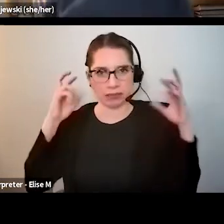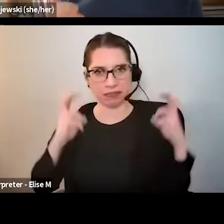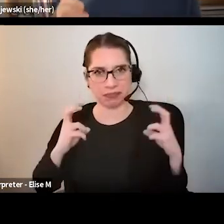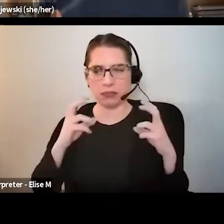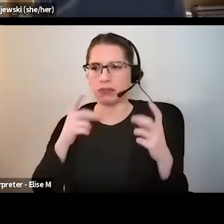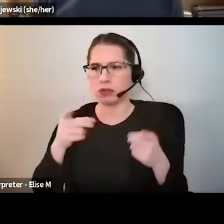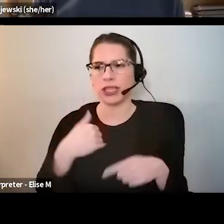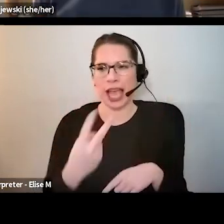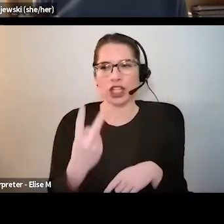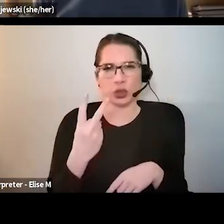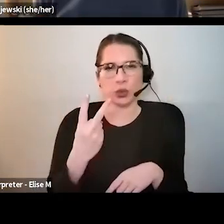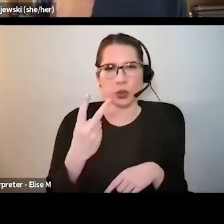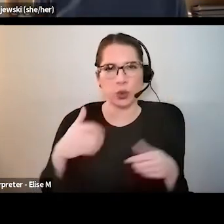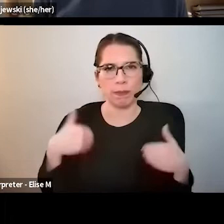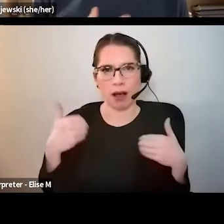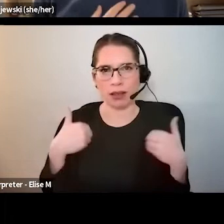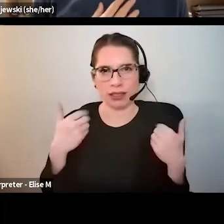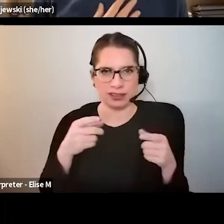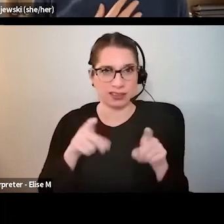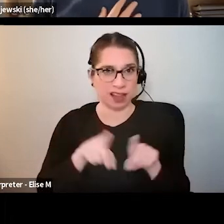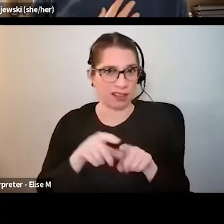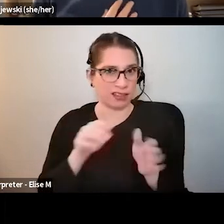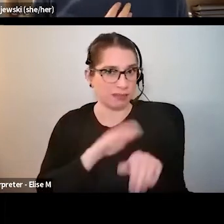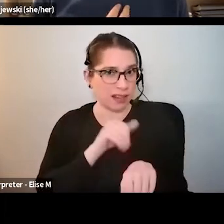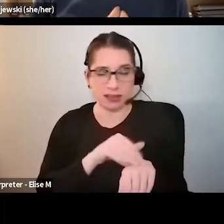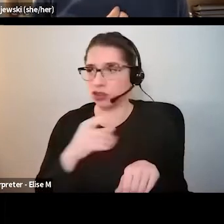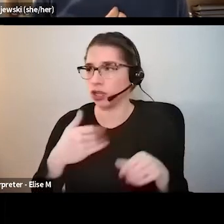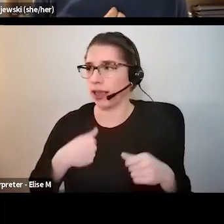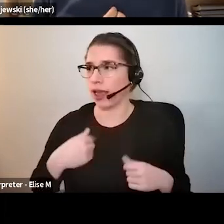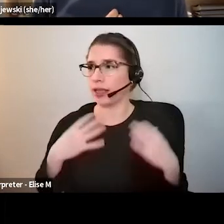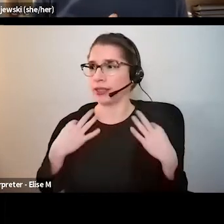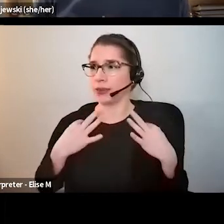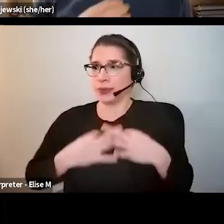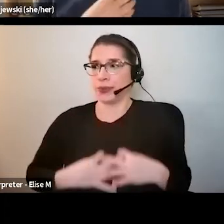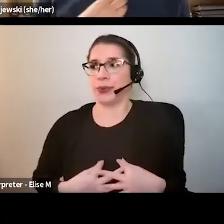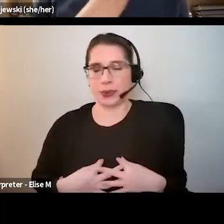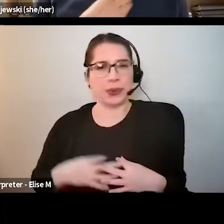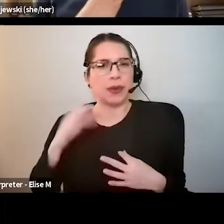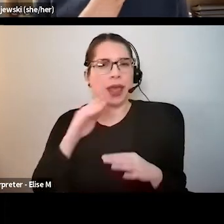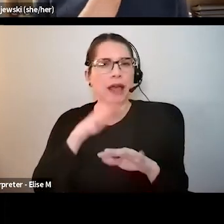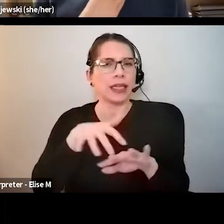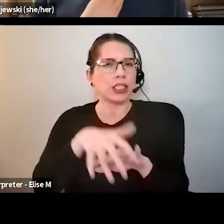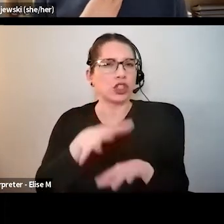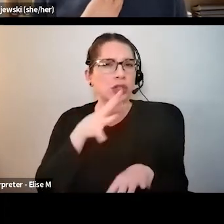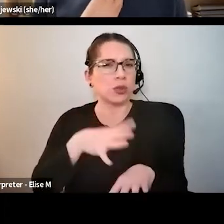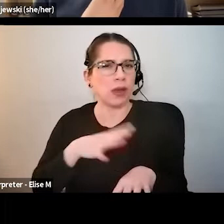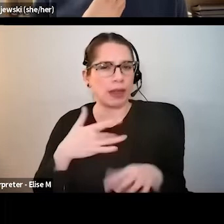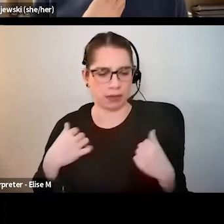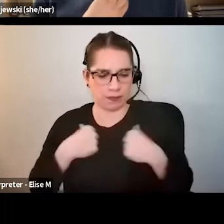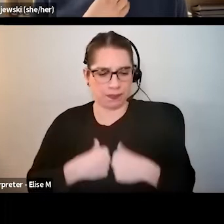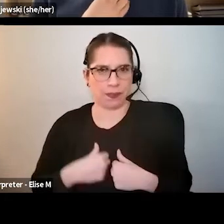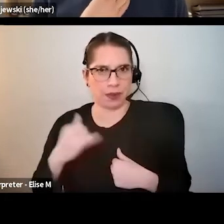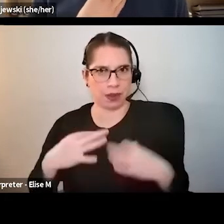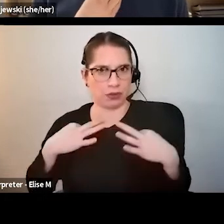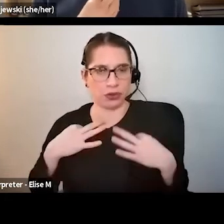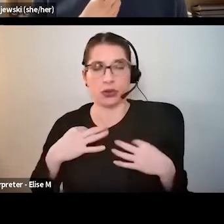wears a huipil, a type of blouse worn by indigenous women. The red knot-like symbol at the